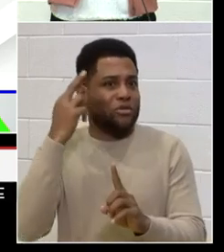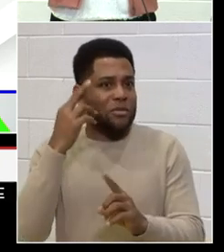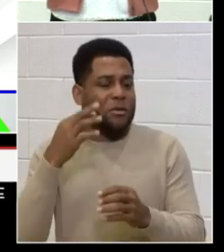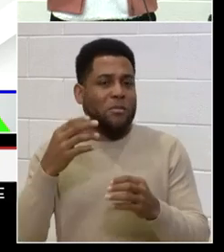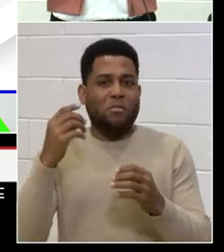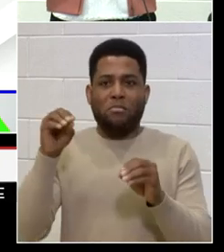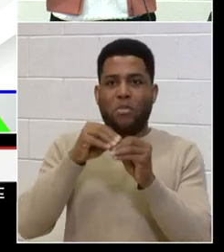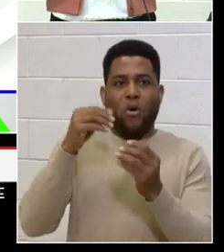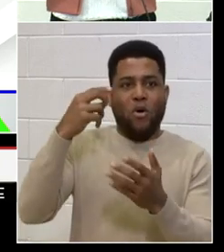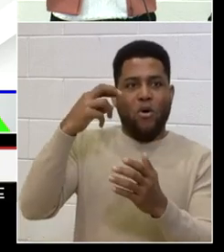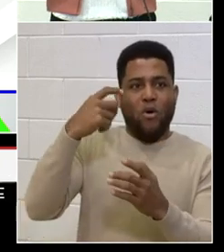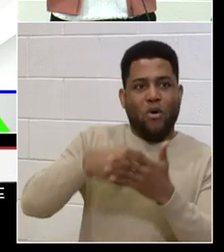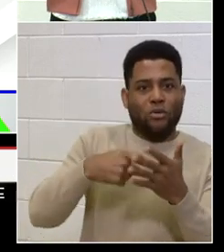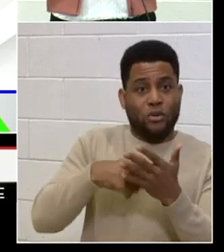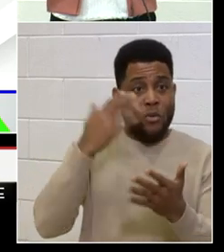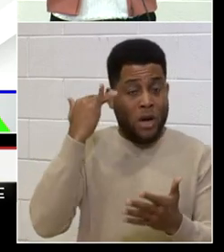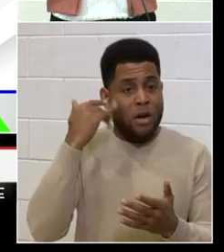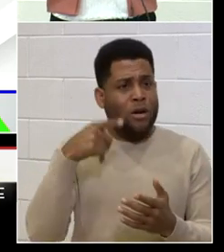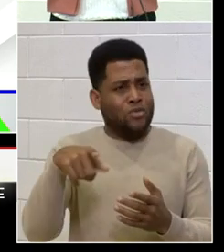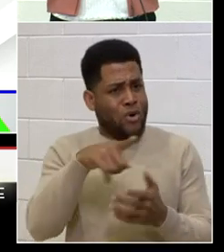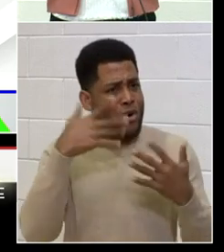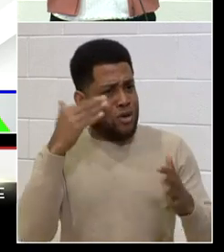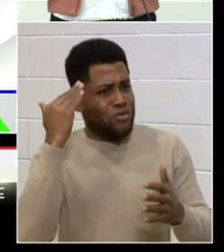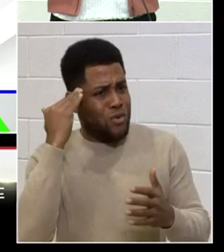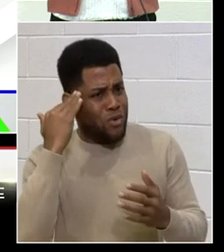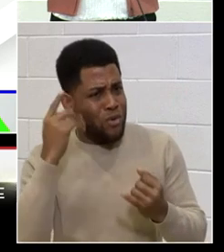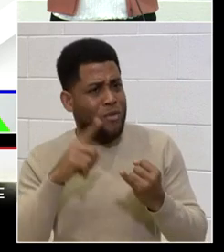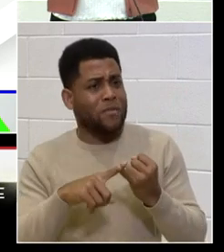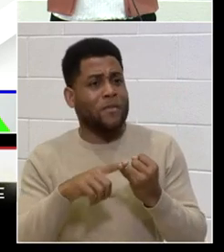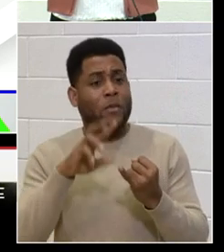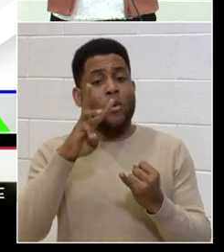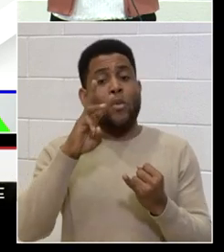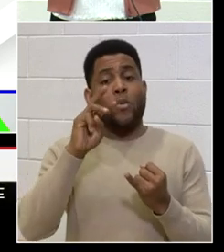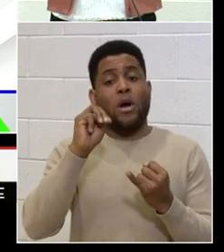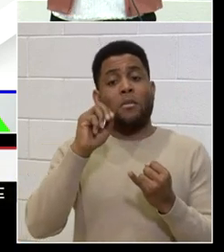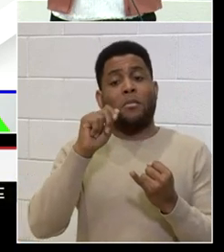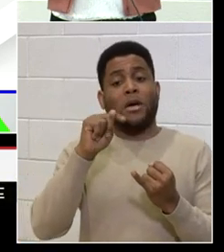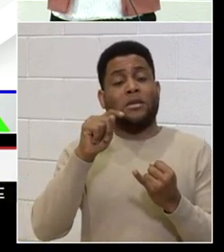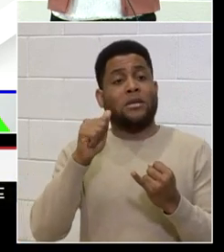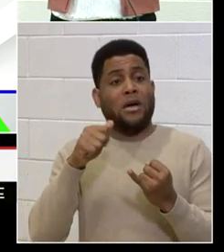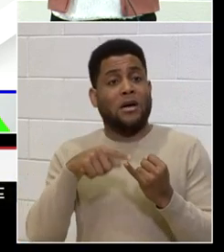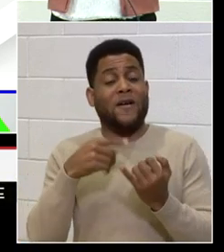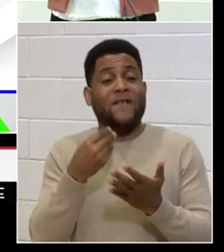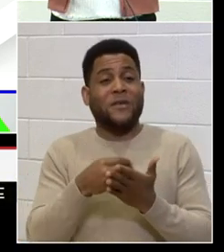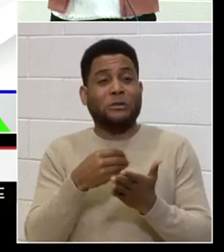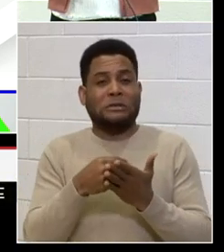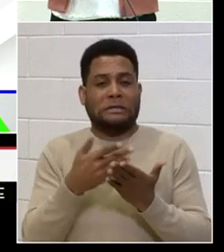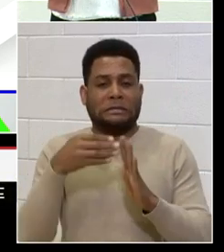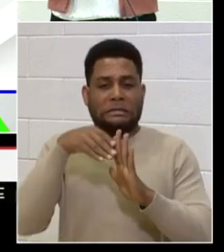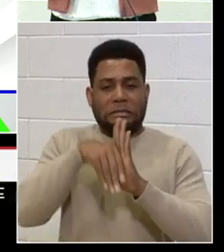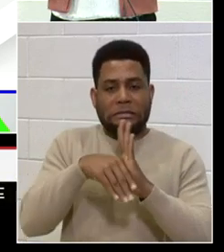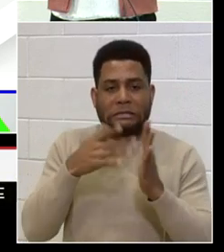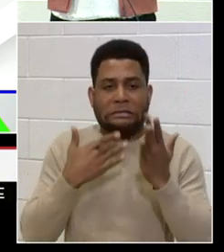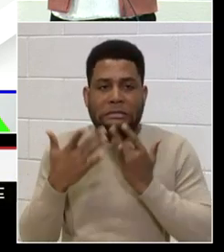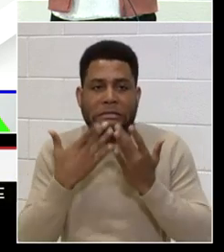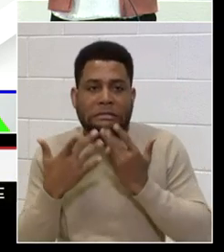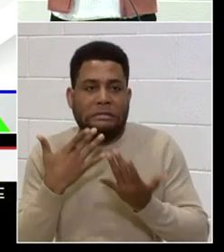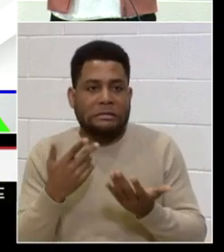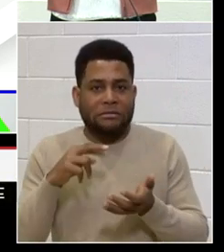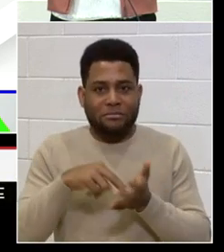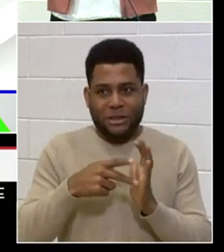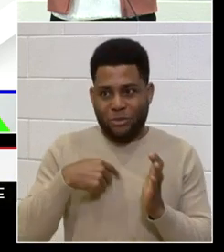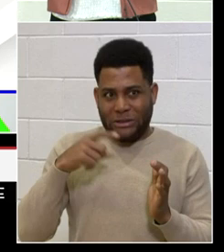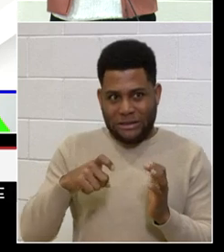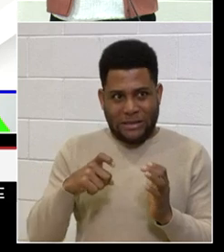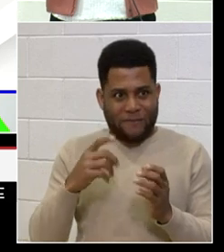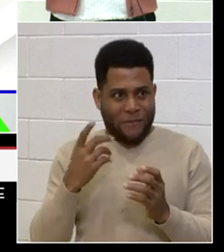of the WMATA fiscal cliff and know that WMATA needs a huge infusion of dollars to avoid severe service reductions or significant